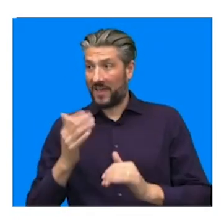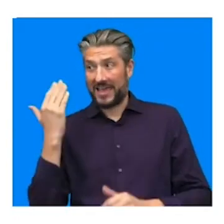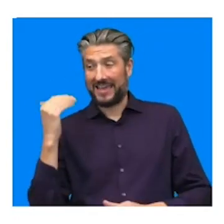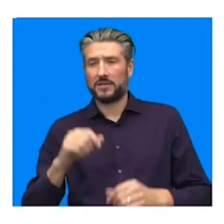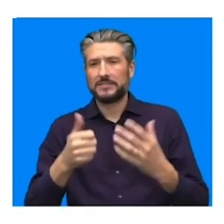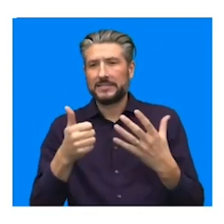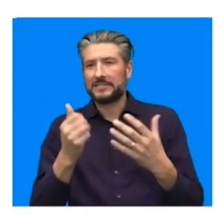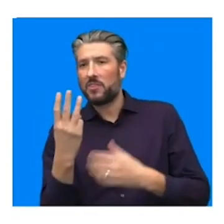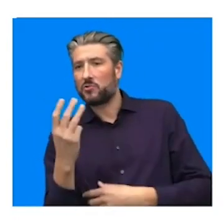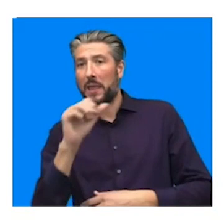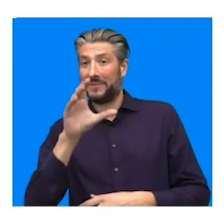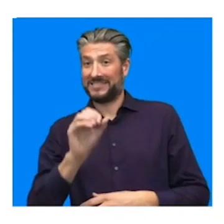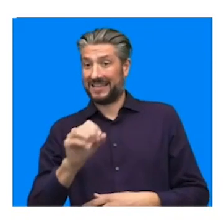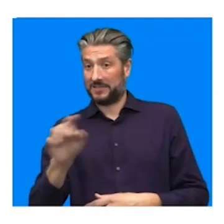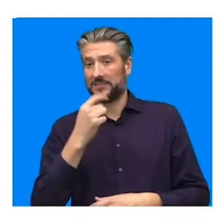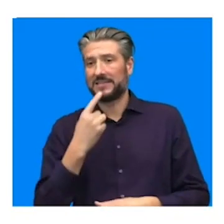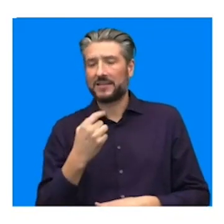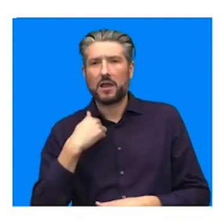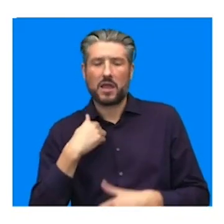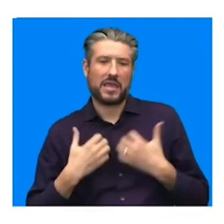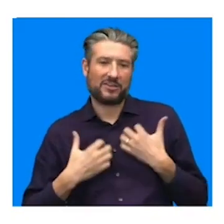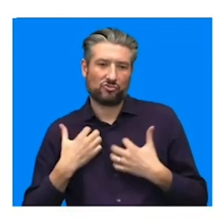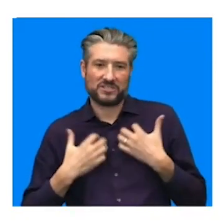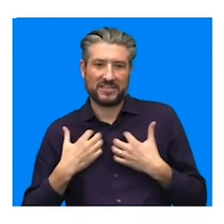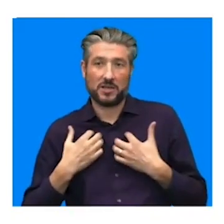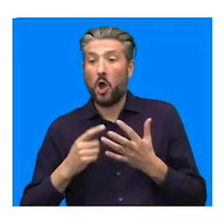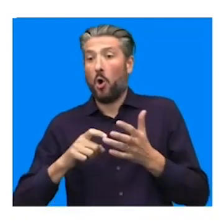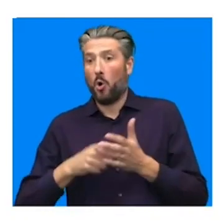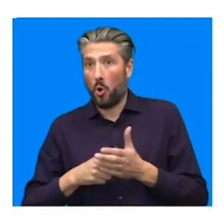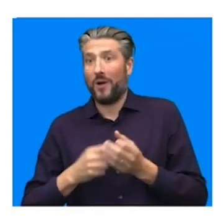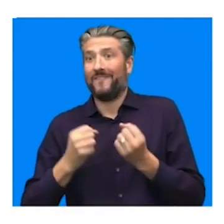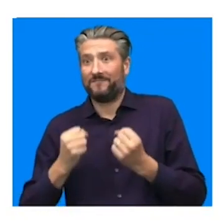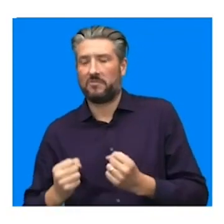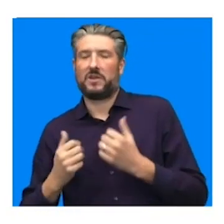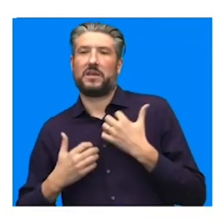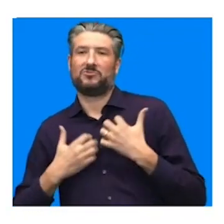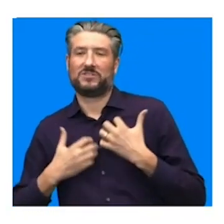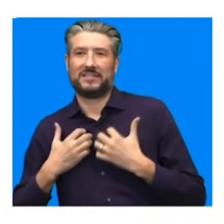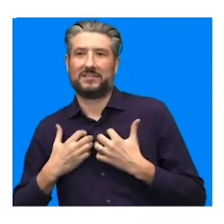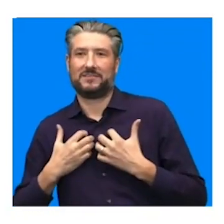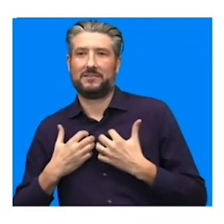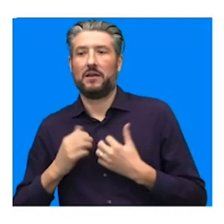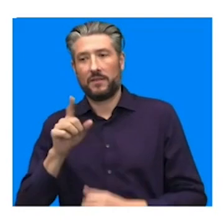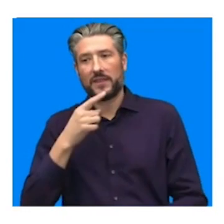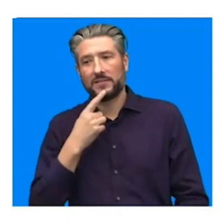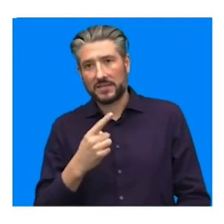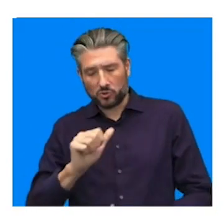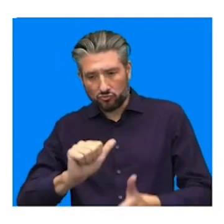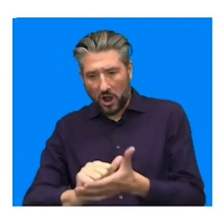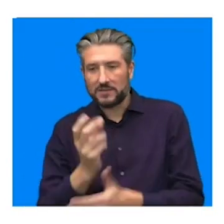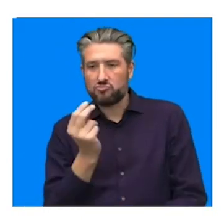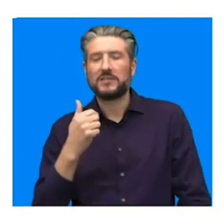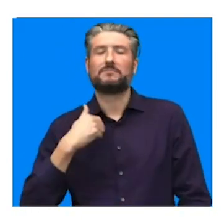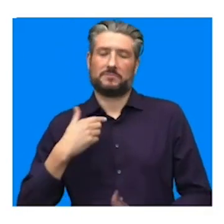they were interested or very interested in, you know, getting a smart cane, should there be one in the right price range for them. And this